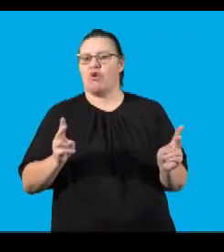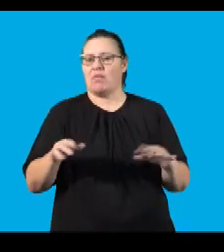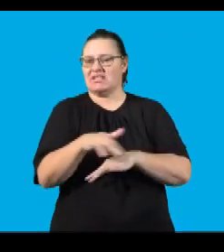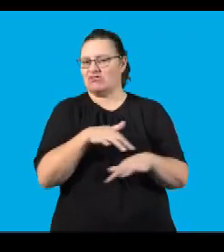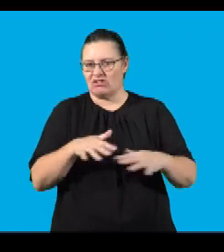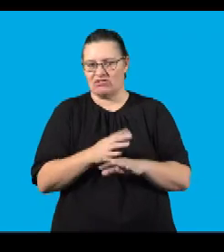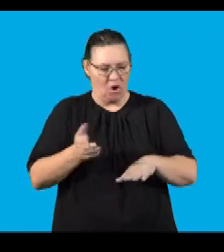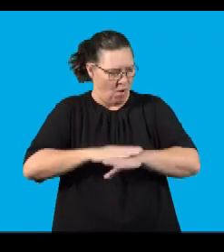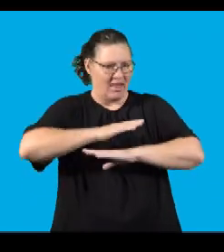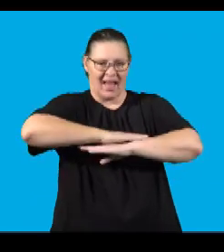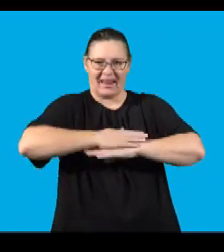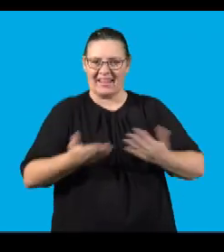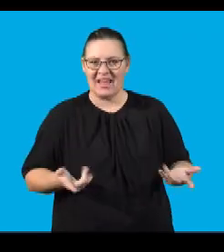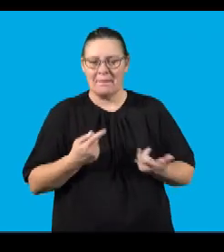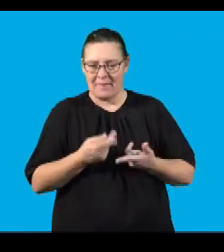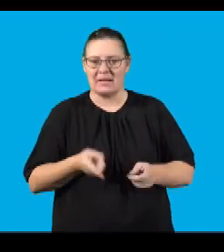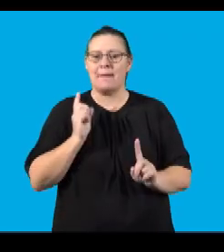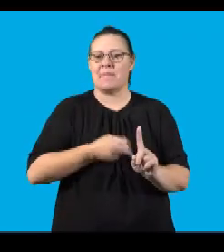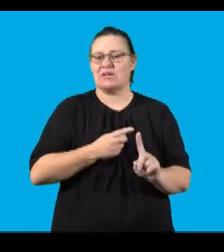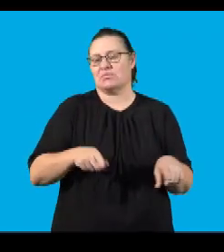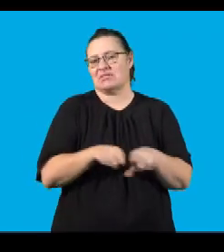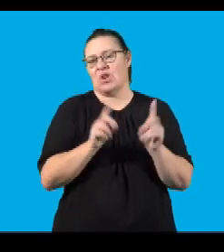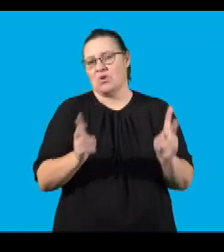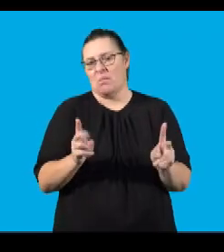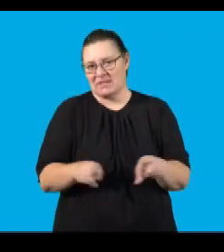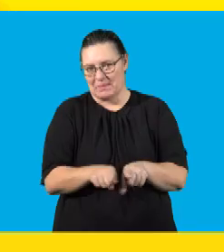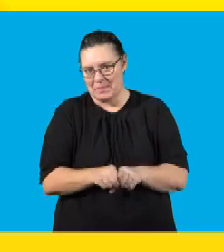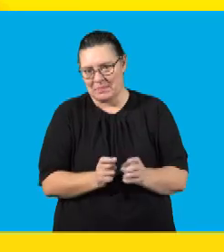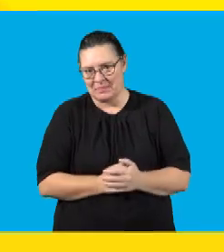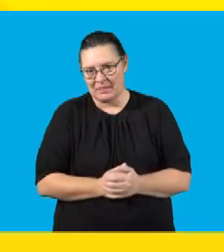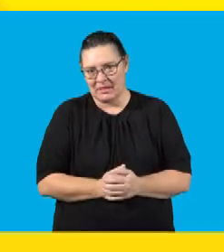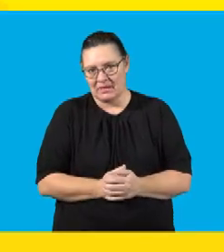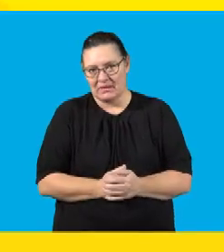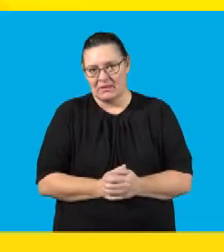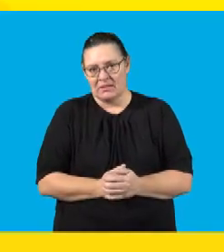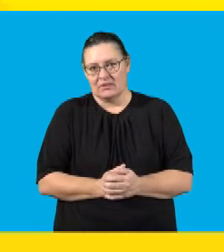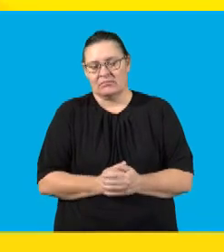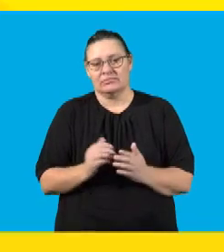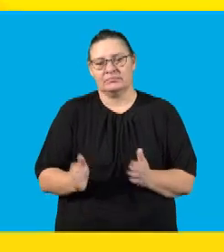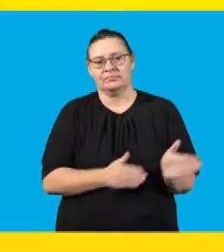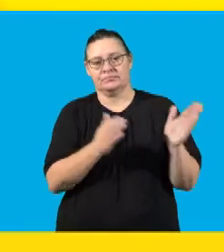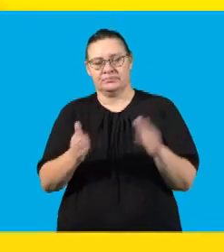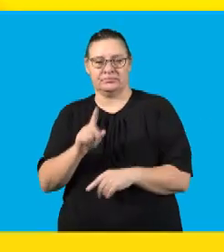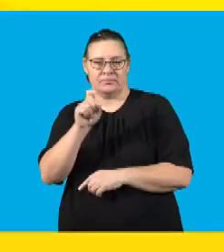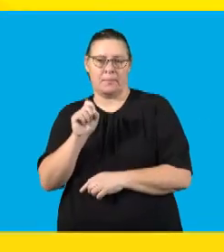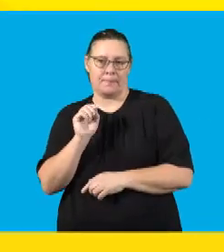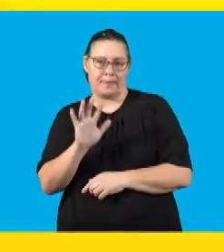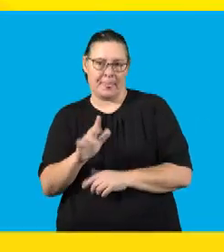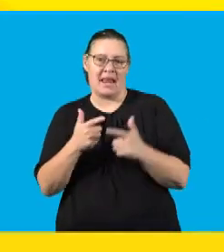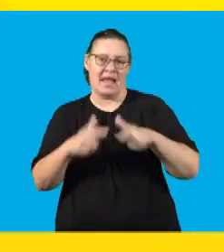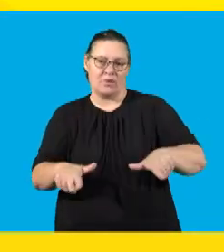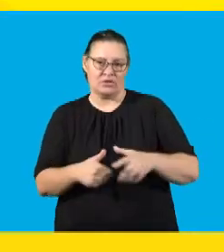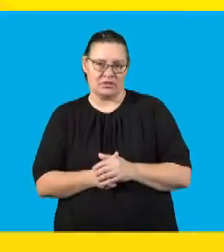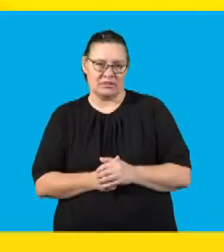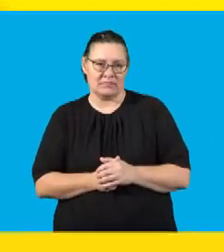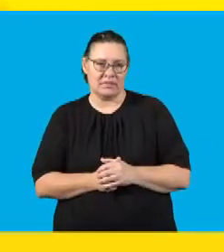normal situation, but she gets a normal punishment for that. Now let's move on to question 5, the language